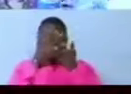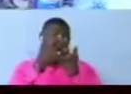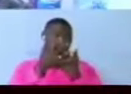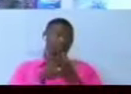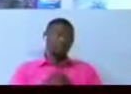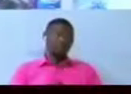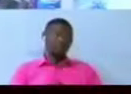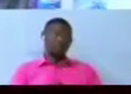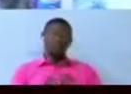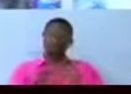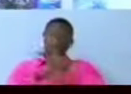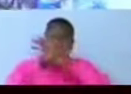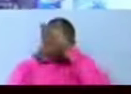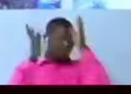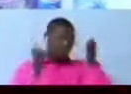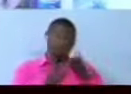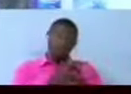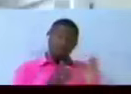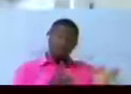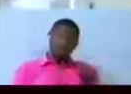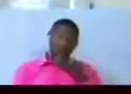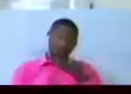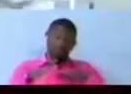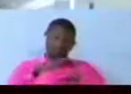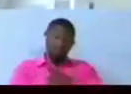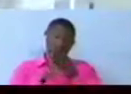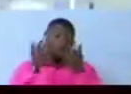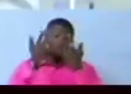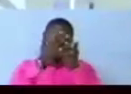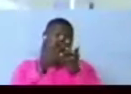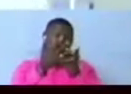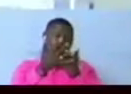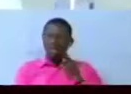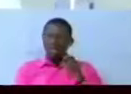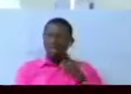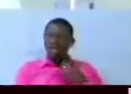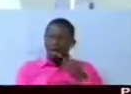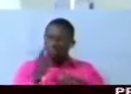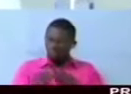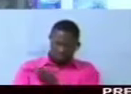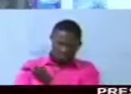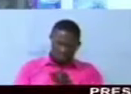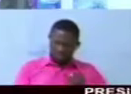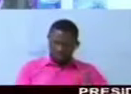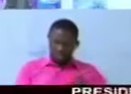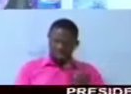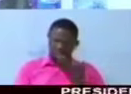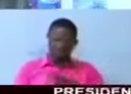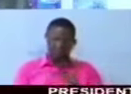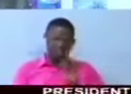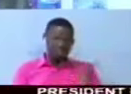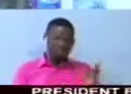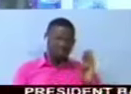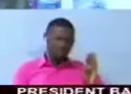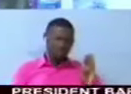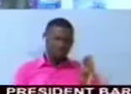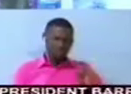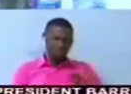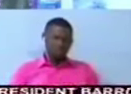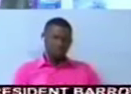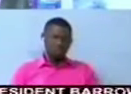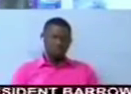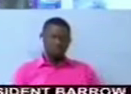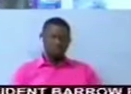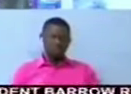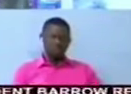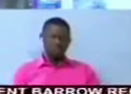bi lañ yobbu ñu all of us to the cells. Na dara luñ la laaj ci mbiri ñoñu. Wa biñ jëkke aga rek ñom dañ ne ñi ndax xam